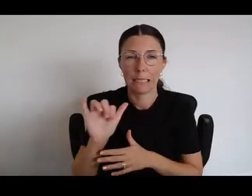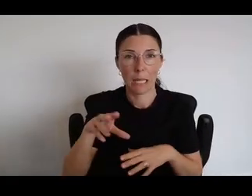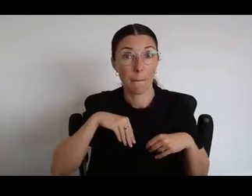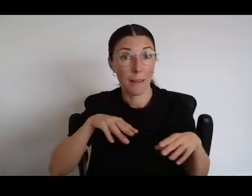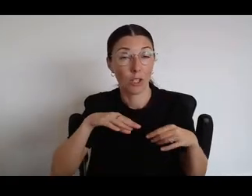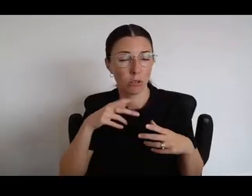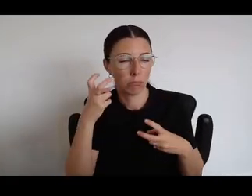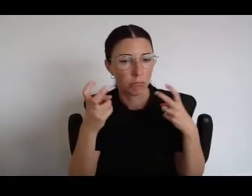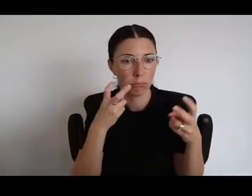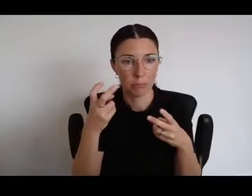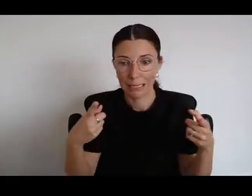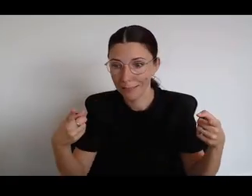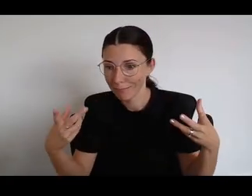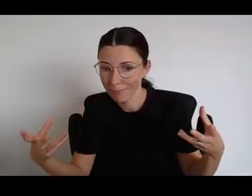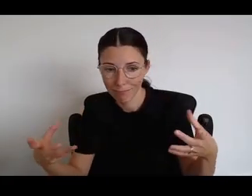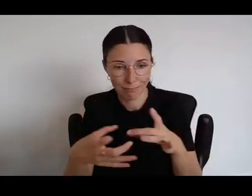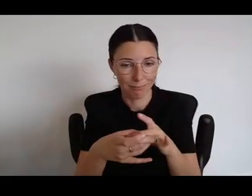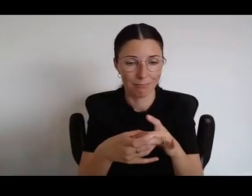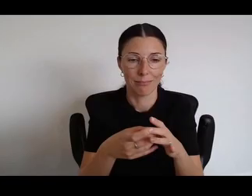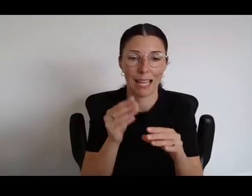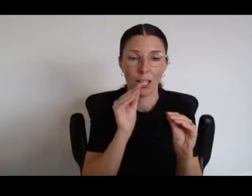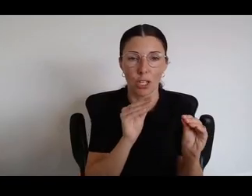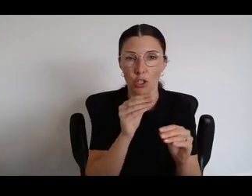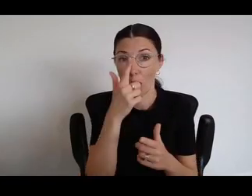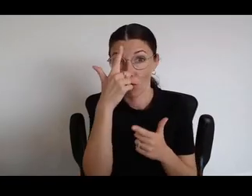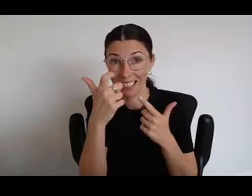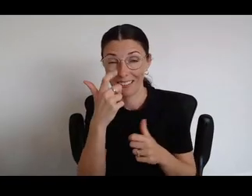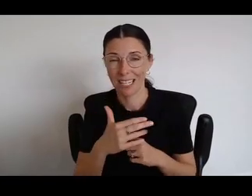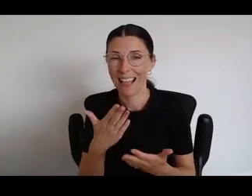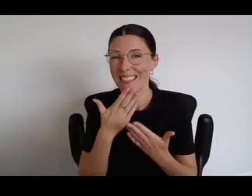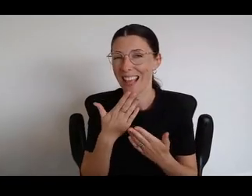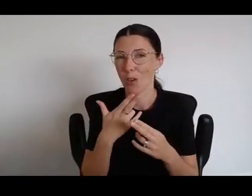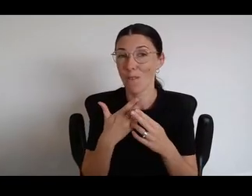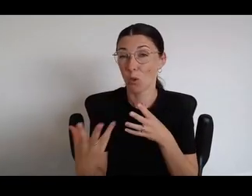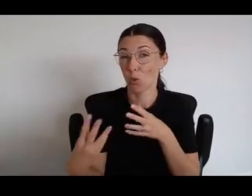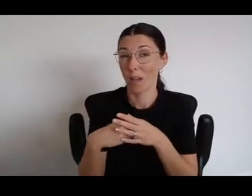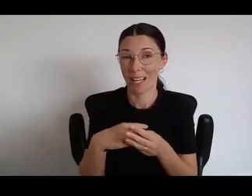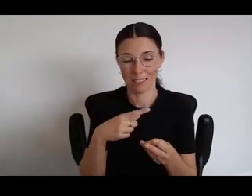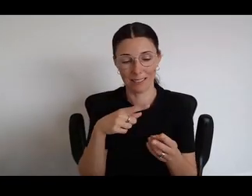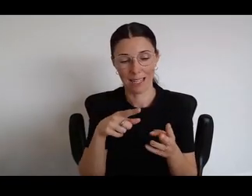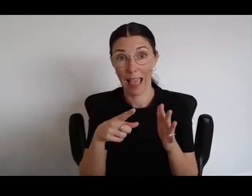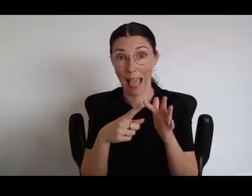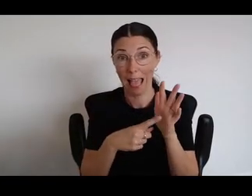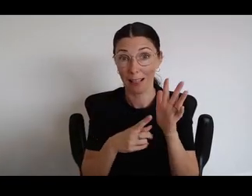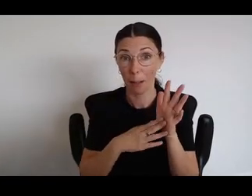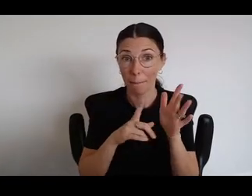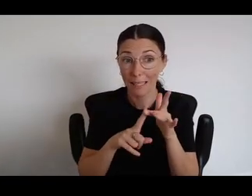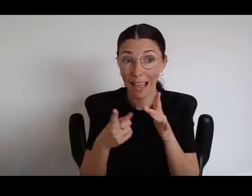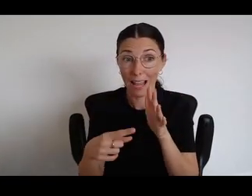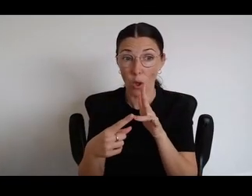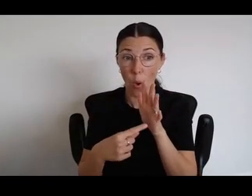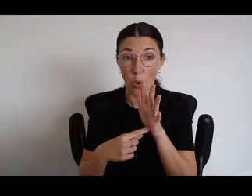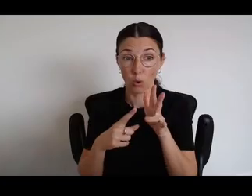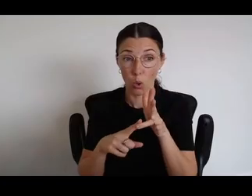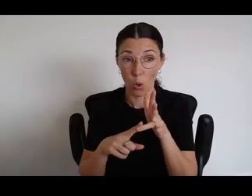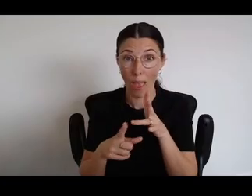for creativity and education. Thank you so much for being with us, Elmi and Otto, and I